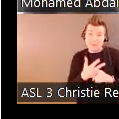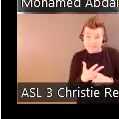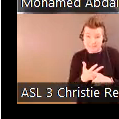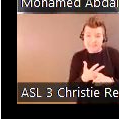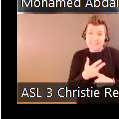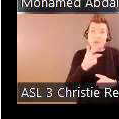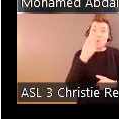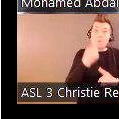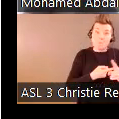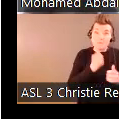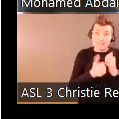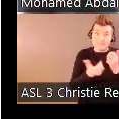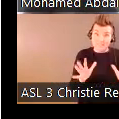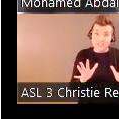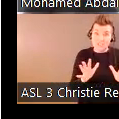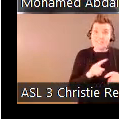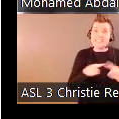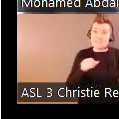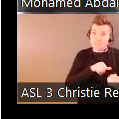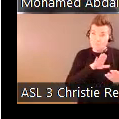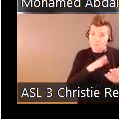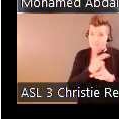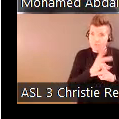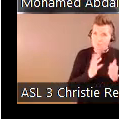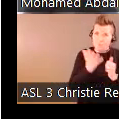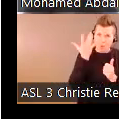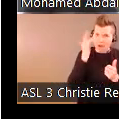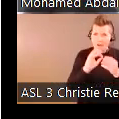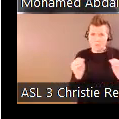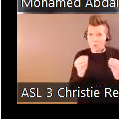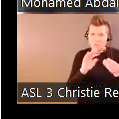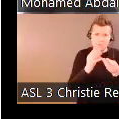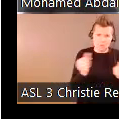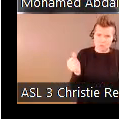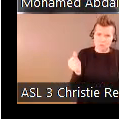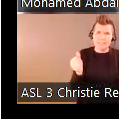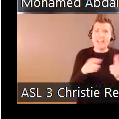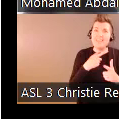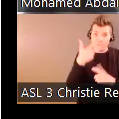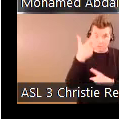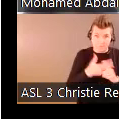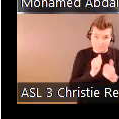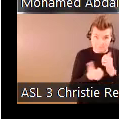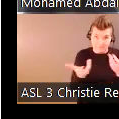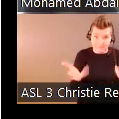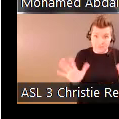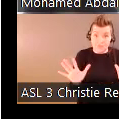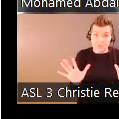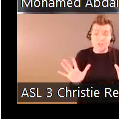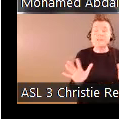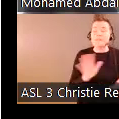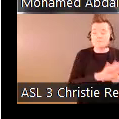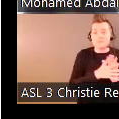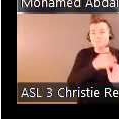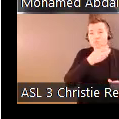approaches in why there is no solutions. And then after 3 months, it will be considered a transitional housing